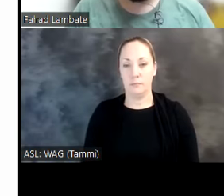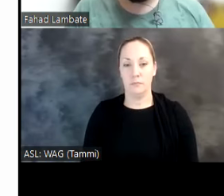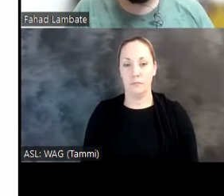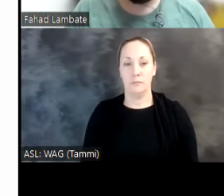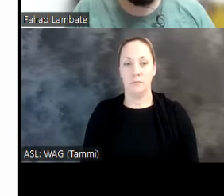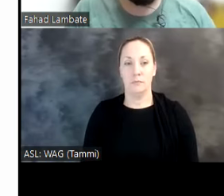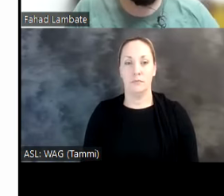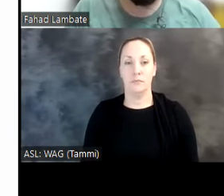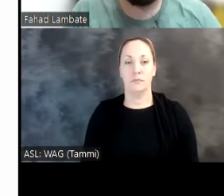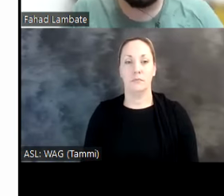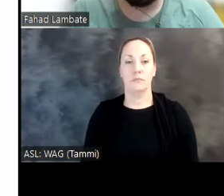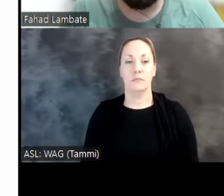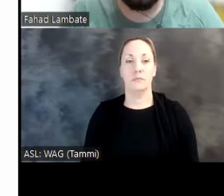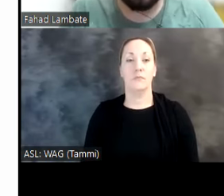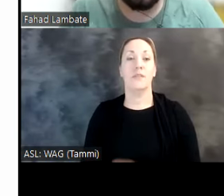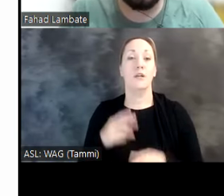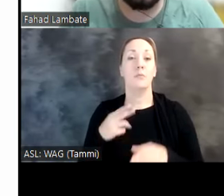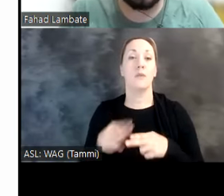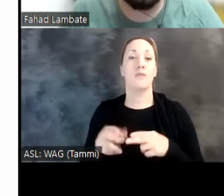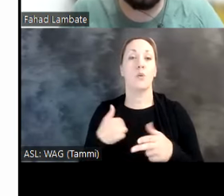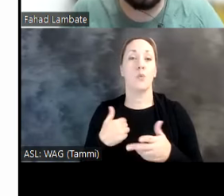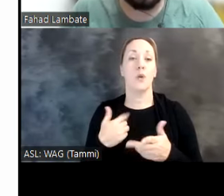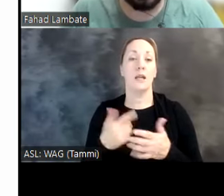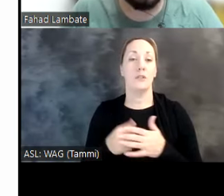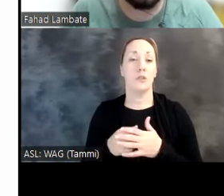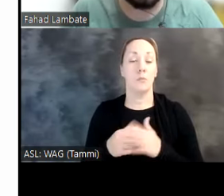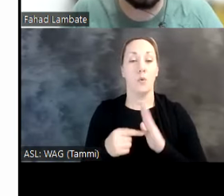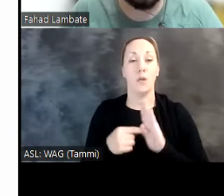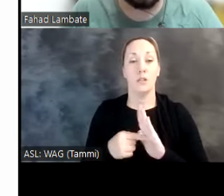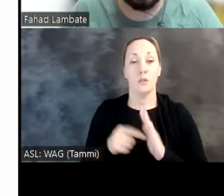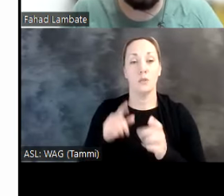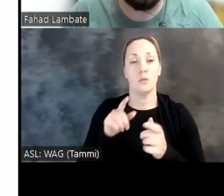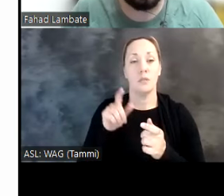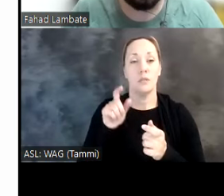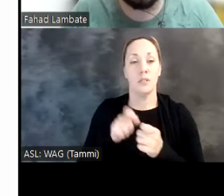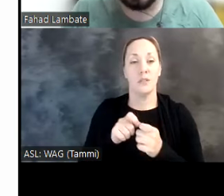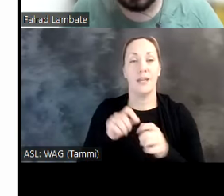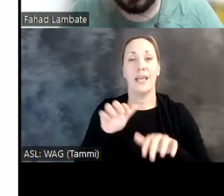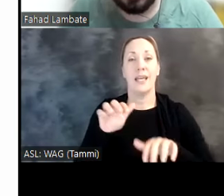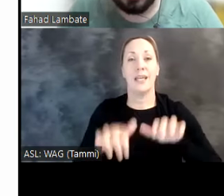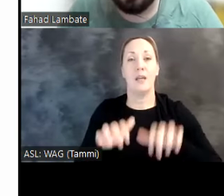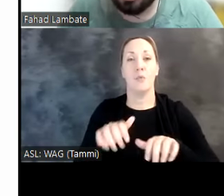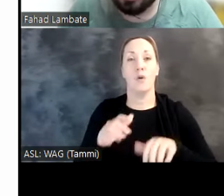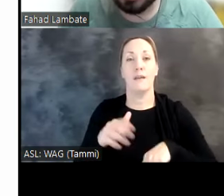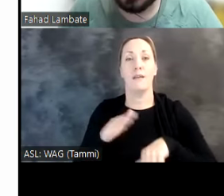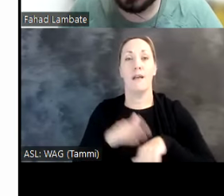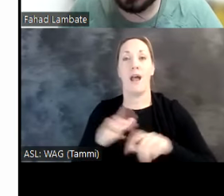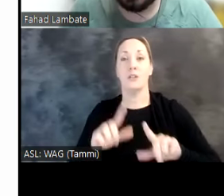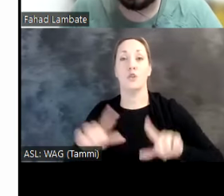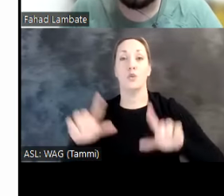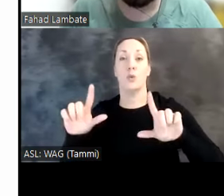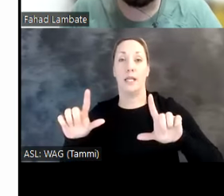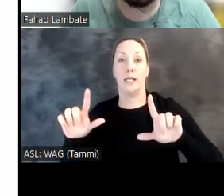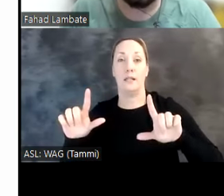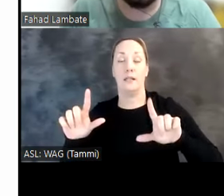To briefly say, WCAG 2.2 specifically helps keyboard and on-screen keyboard users,